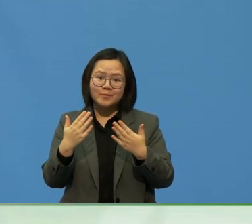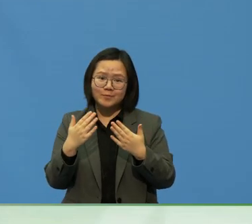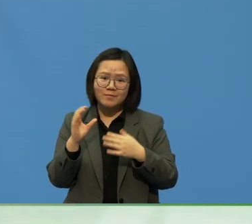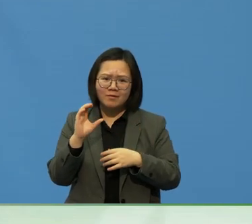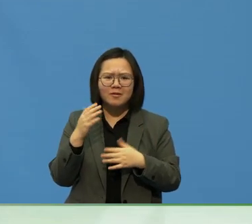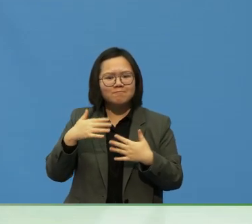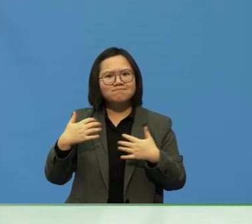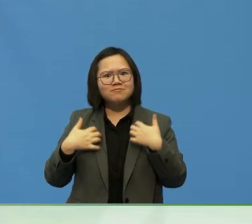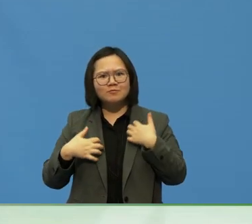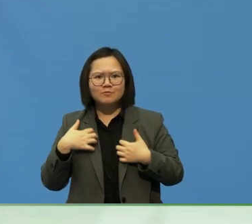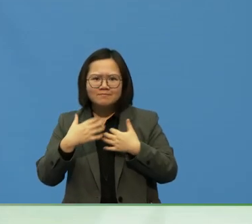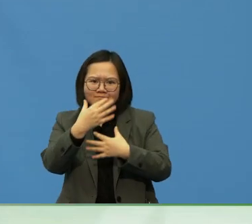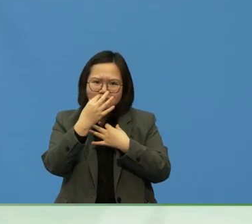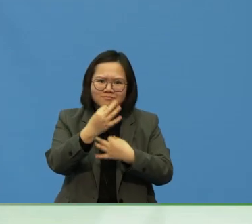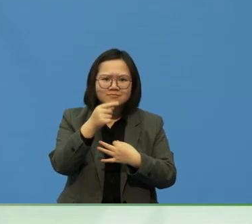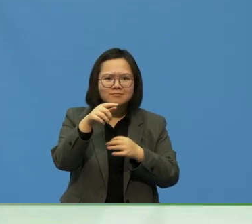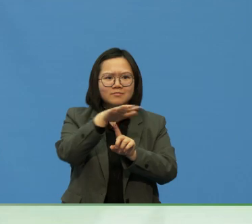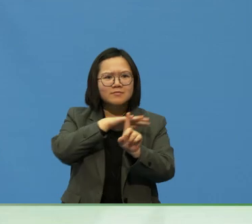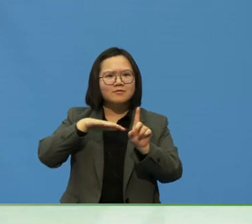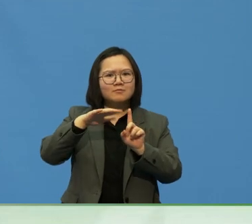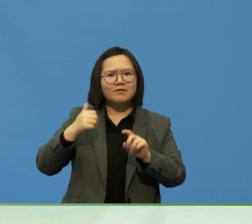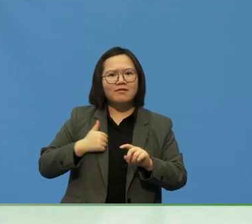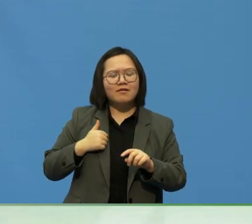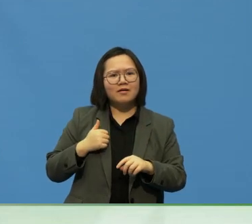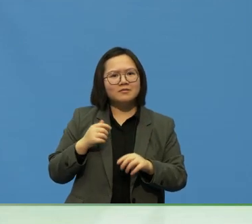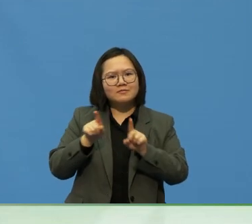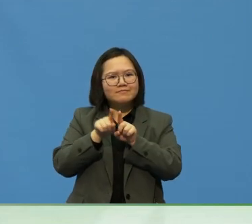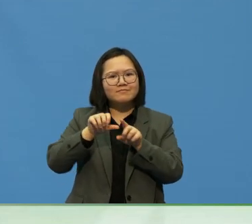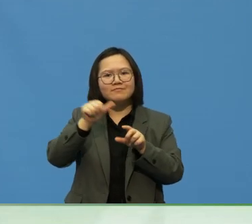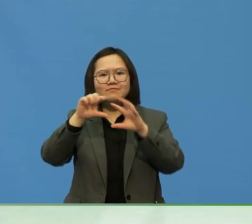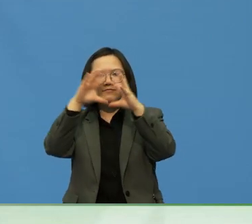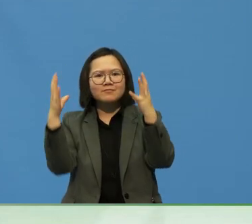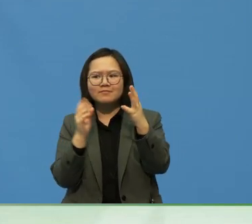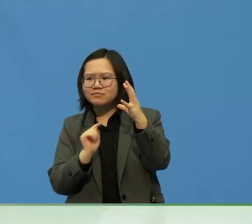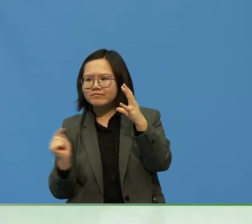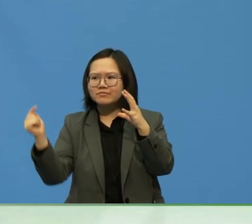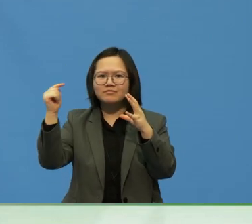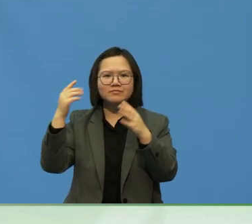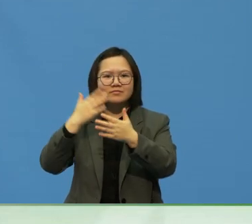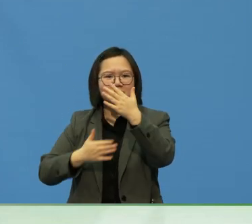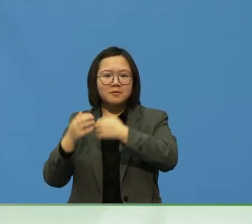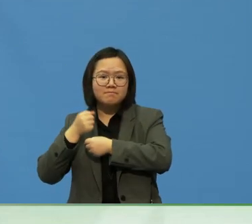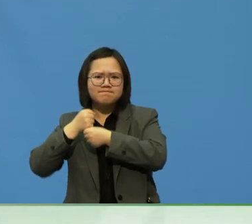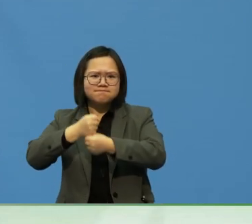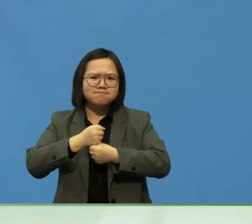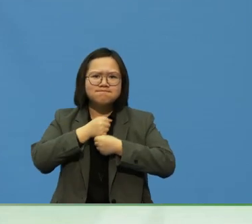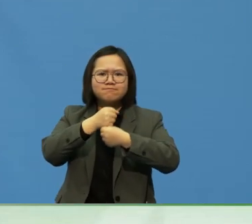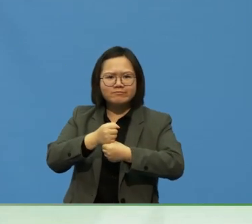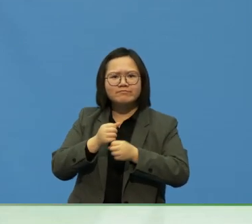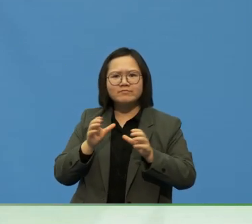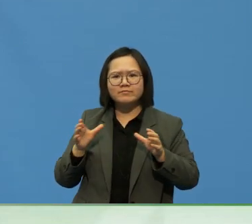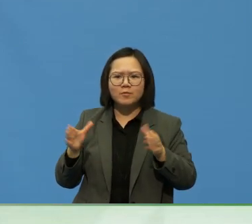the experience of Canada and other countries where people with disabilities and their representative organizations have